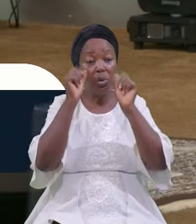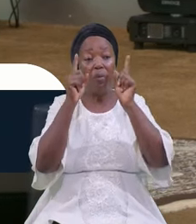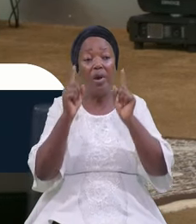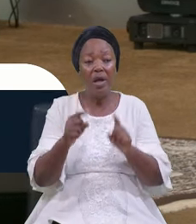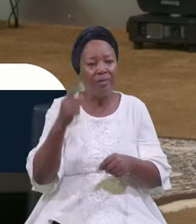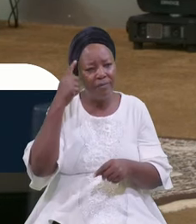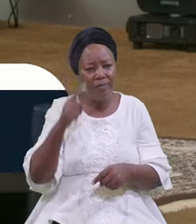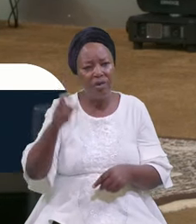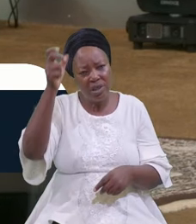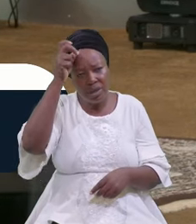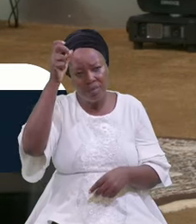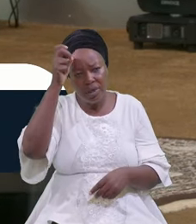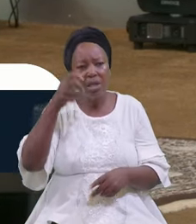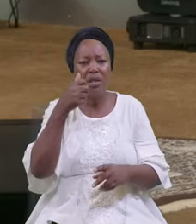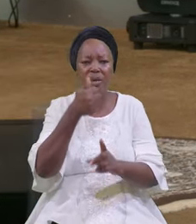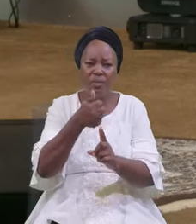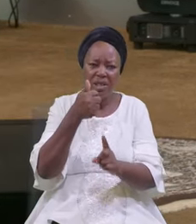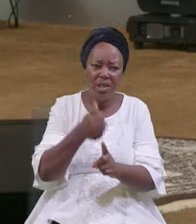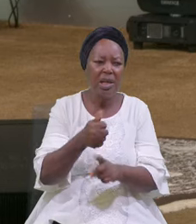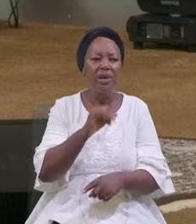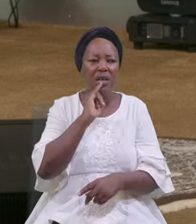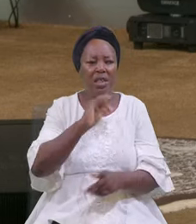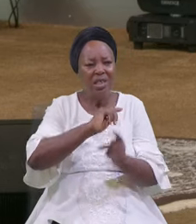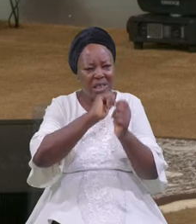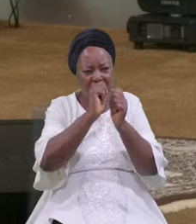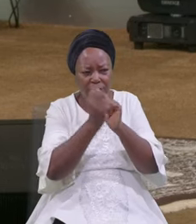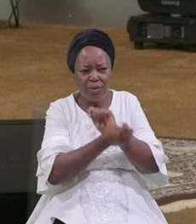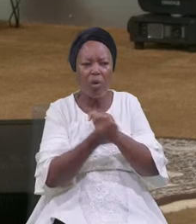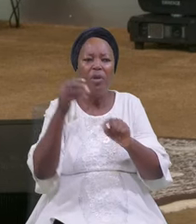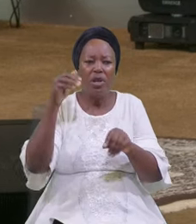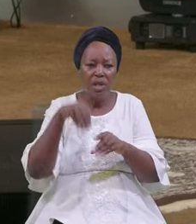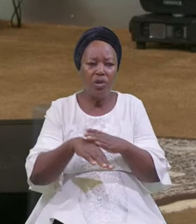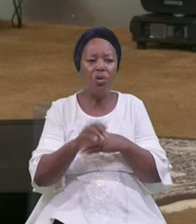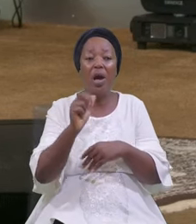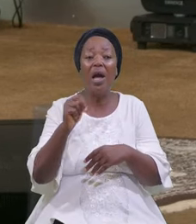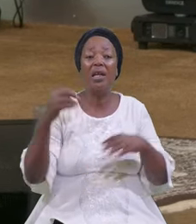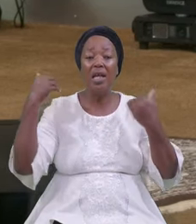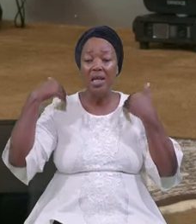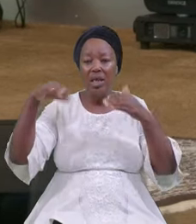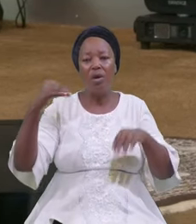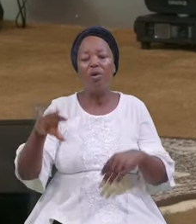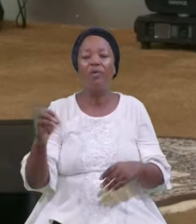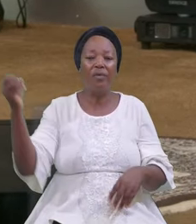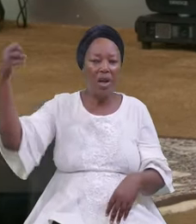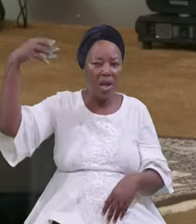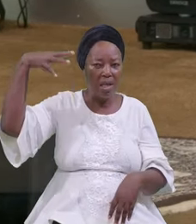for Satan himself is transformed into an angel of light.